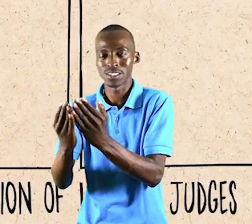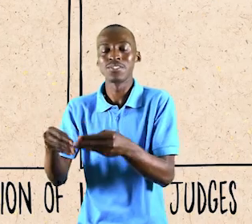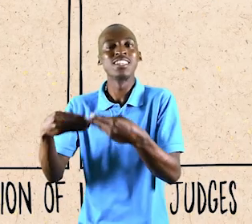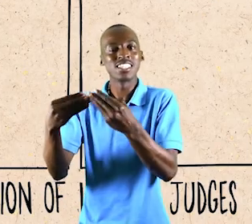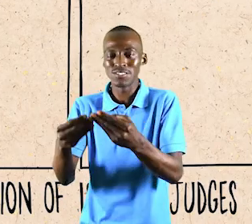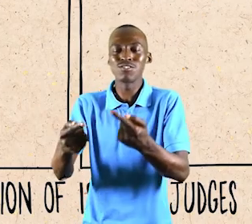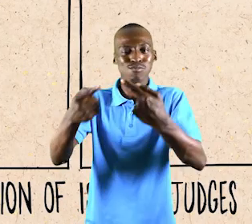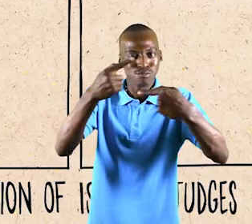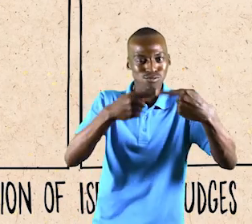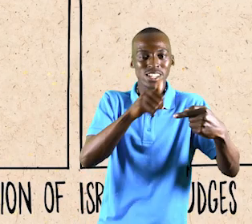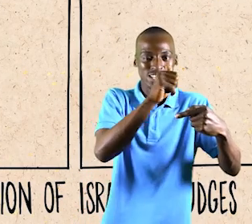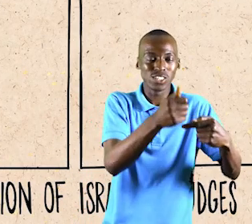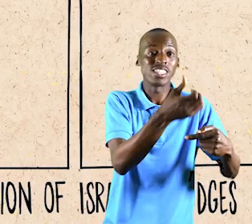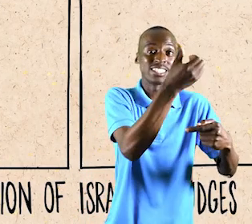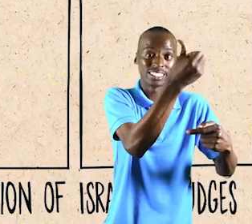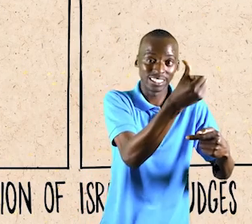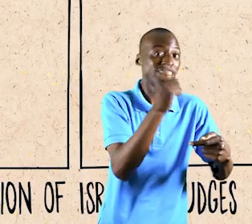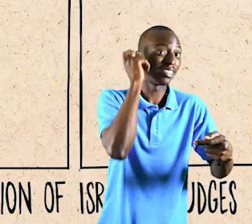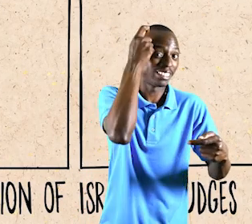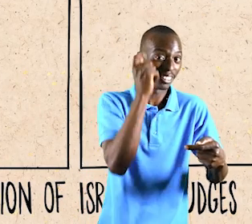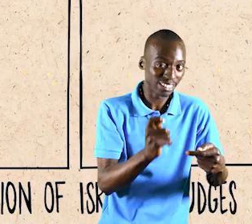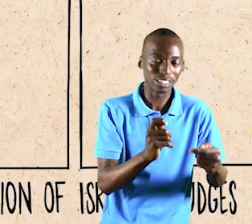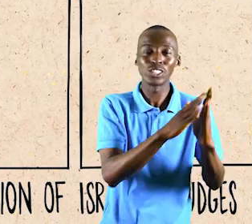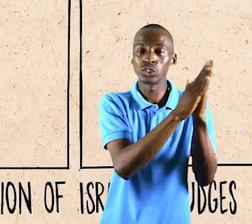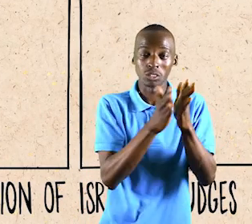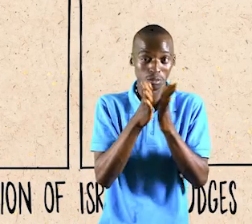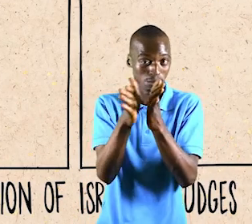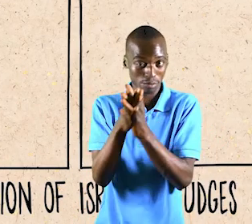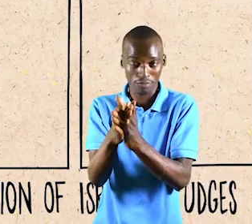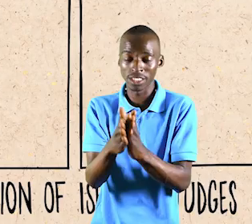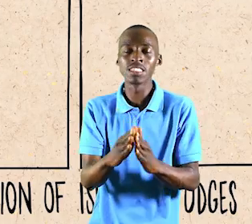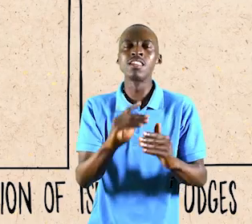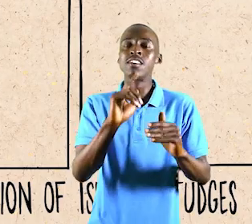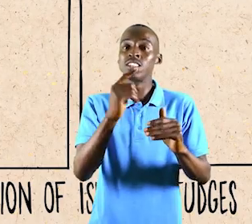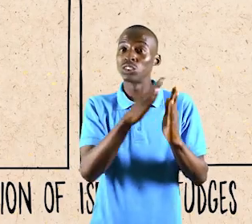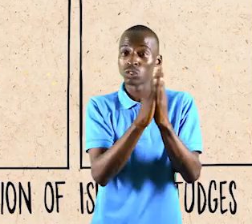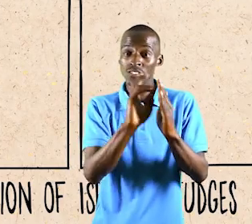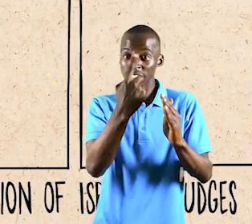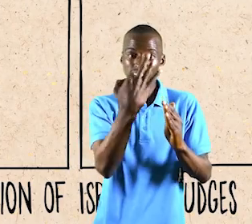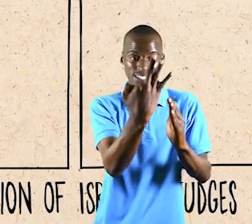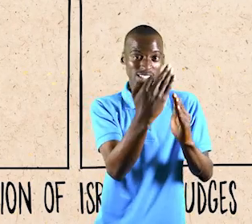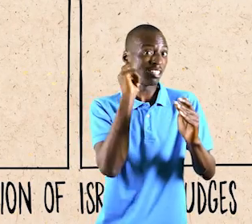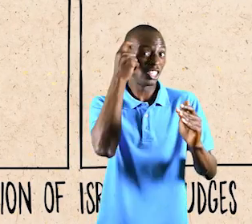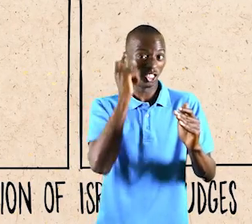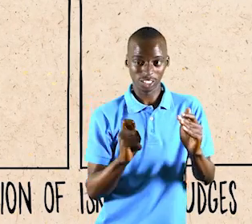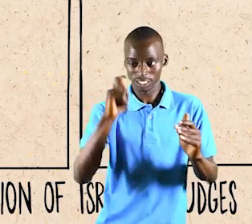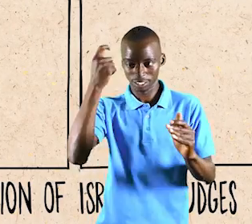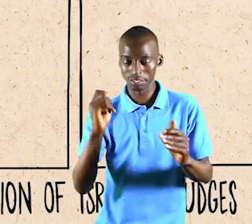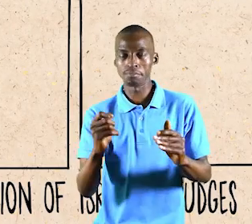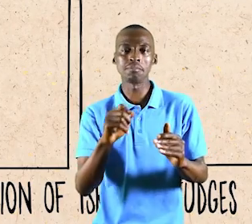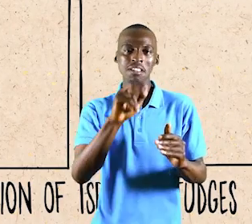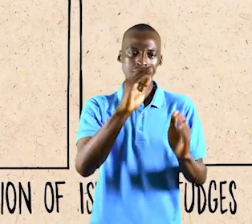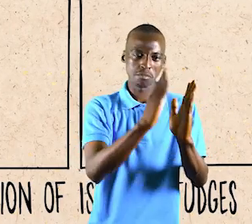gets repeated for each of the 6 main judges whose stories are told here. Now, the stories of the first 3 judges,